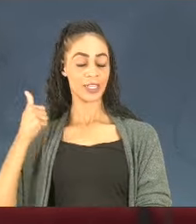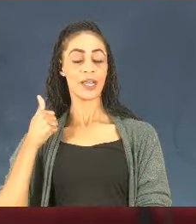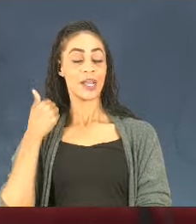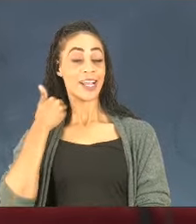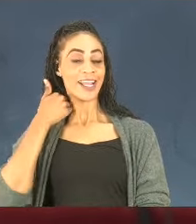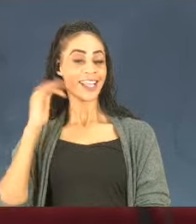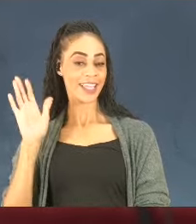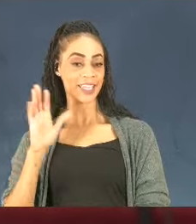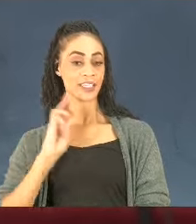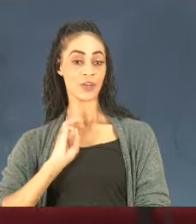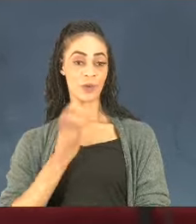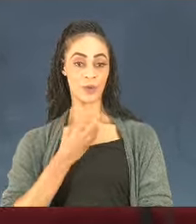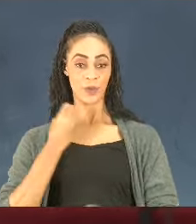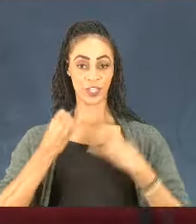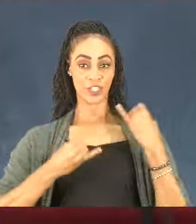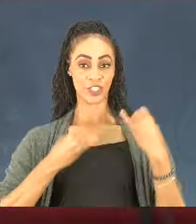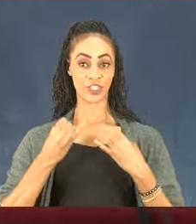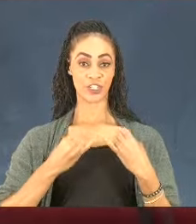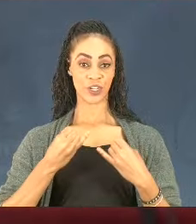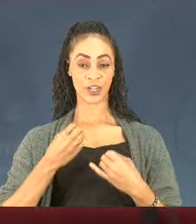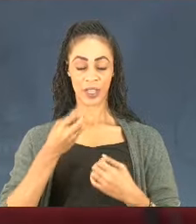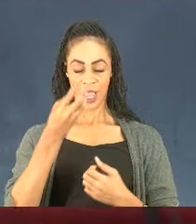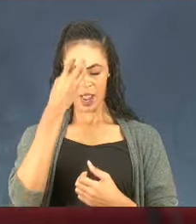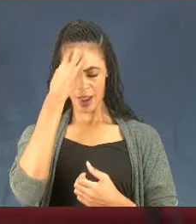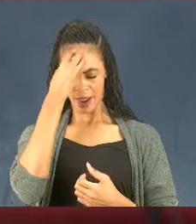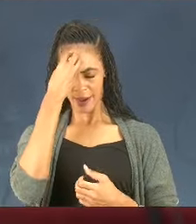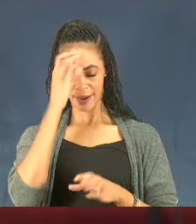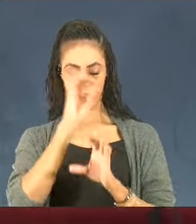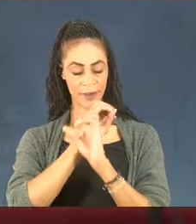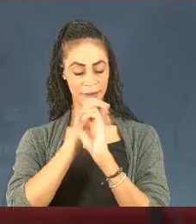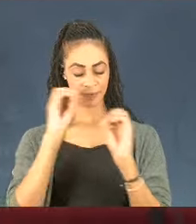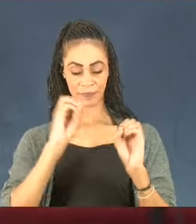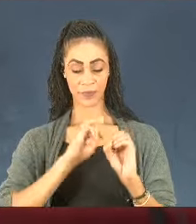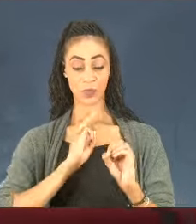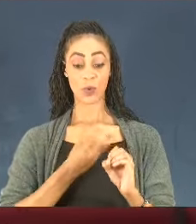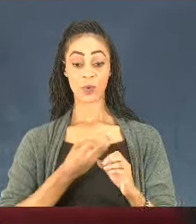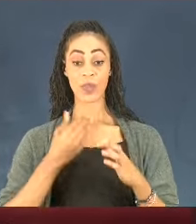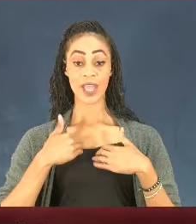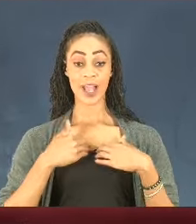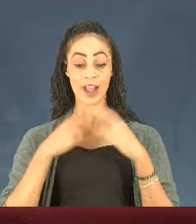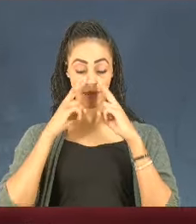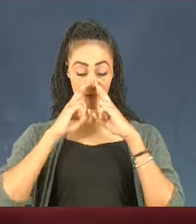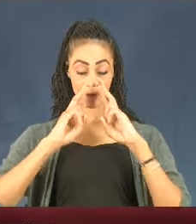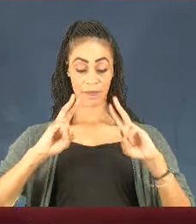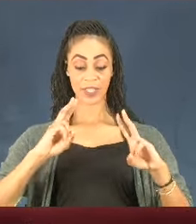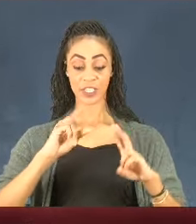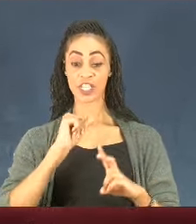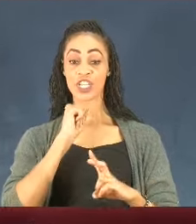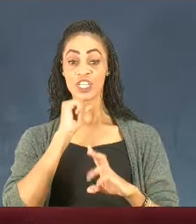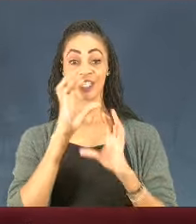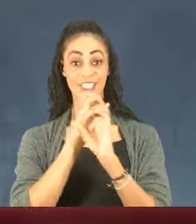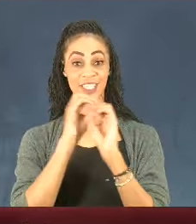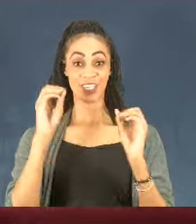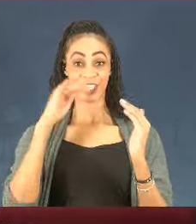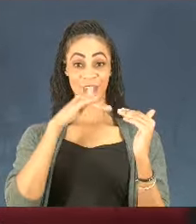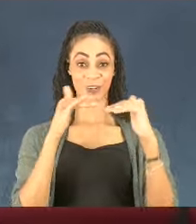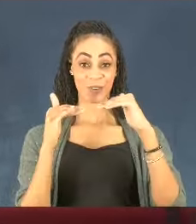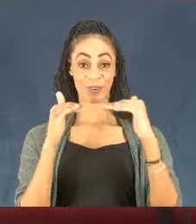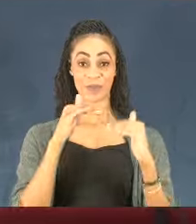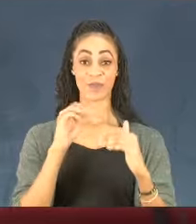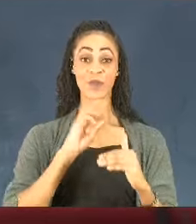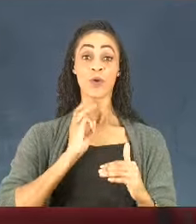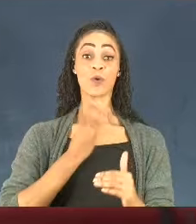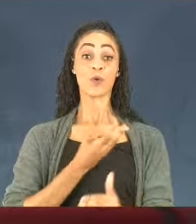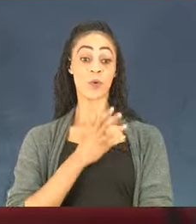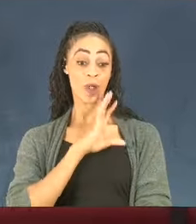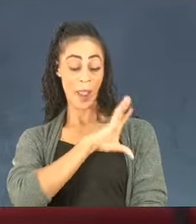joy instead of anger. Amen. We are people of peace instead of war. Amen. We are people of